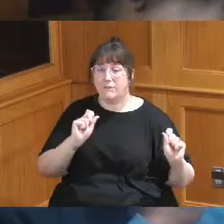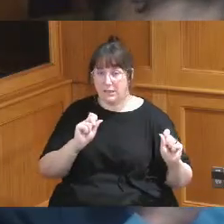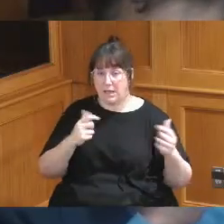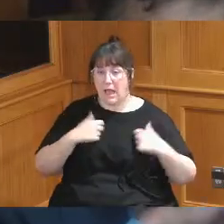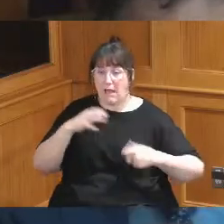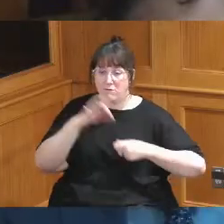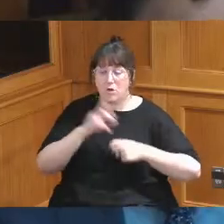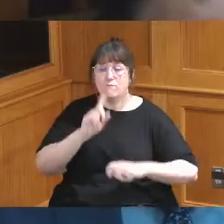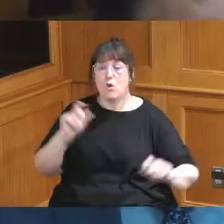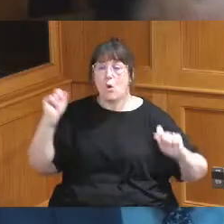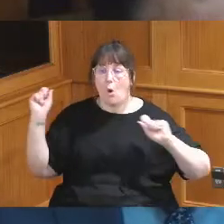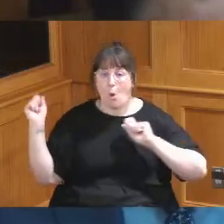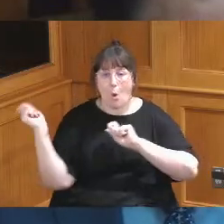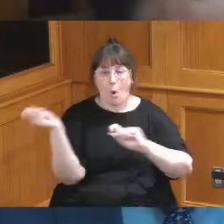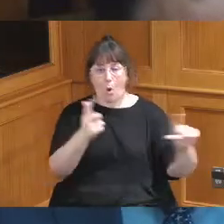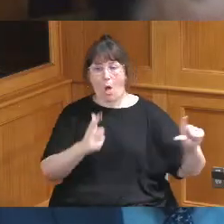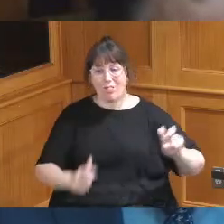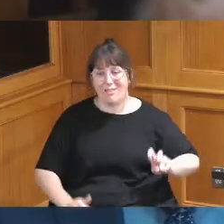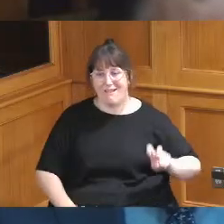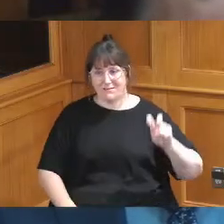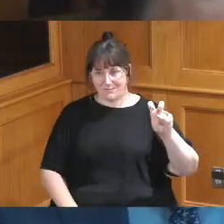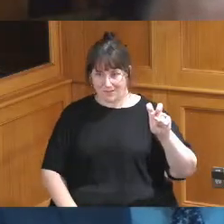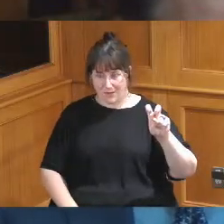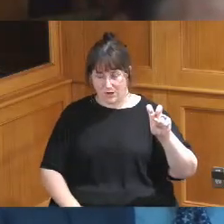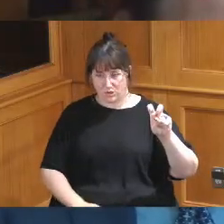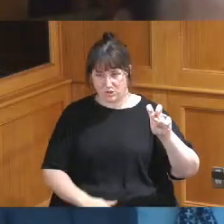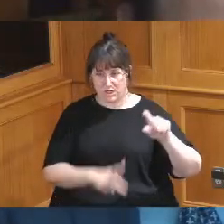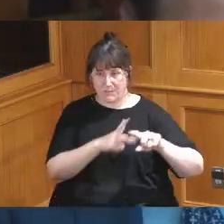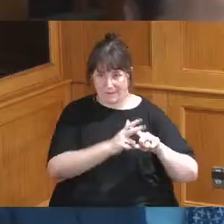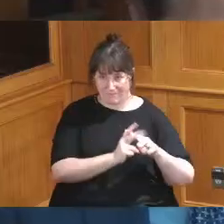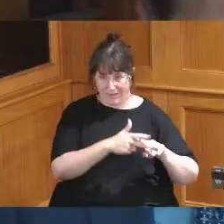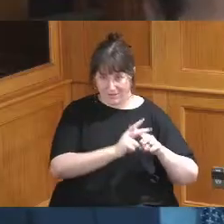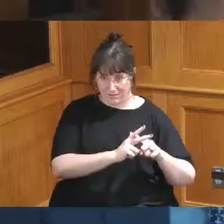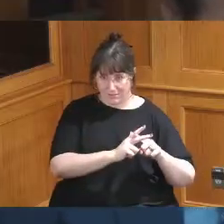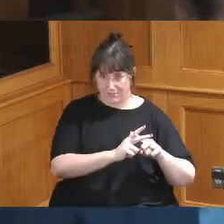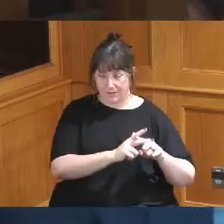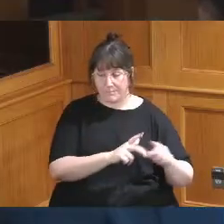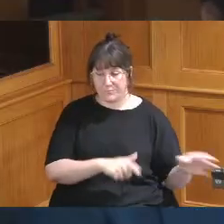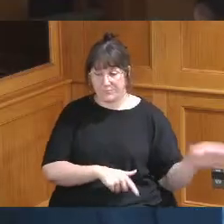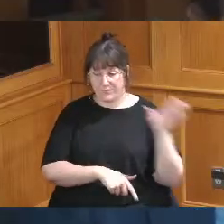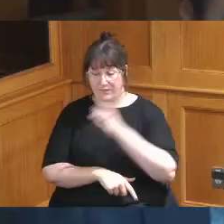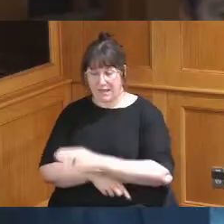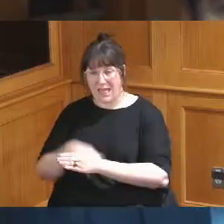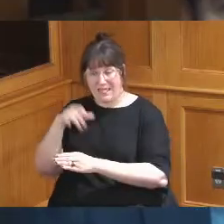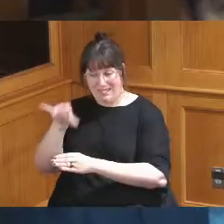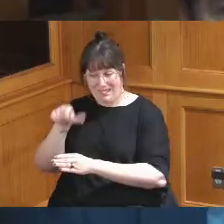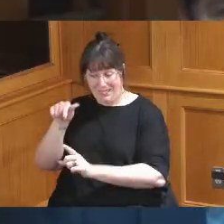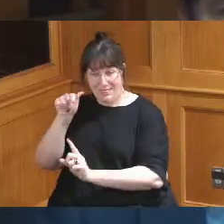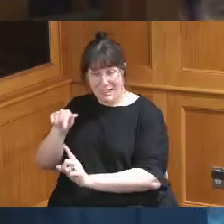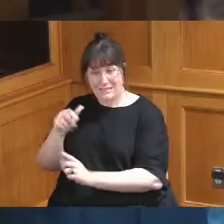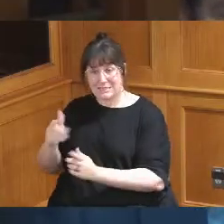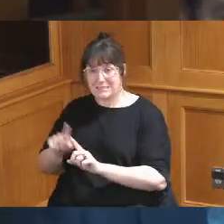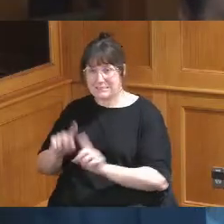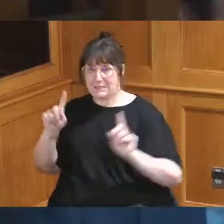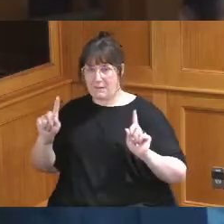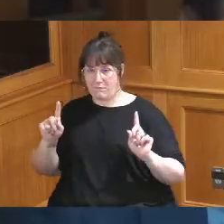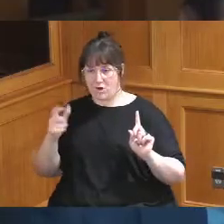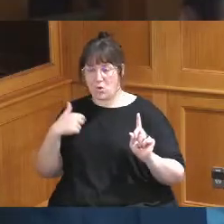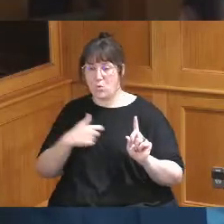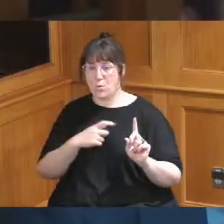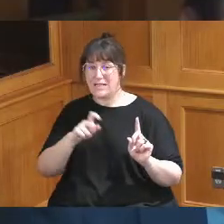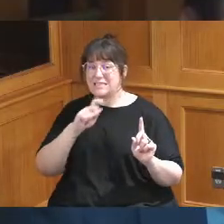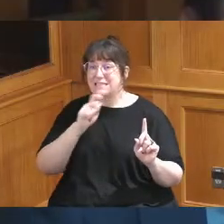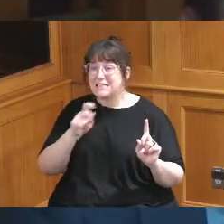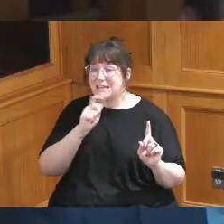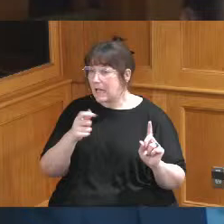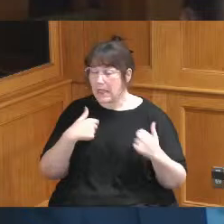for all escalators to be refurbished. This is something different. So we did the steel, which I did